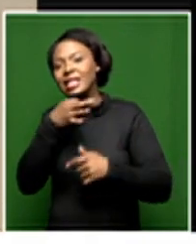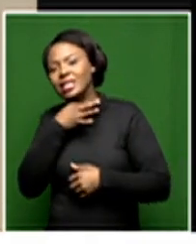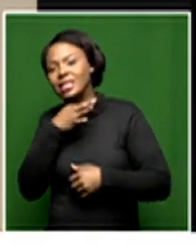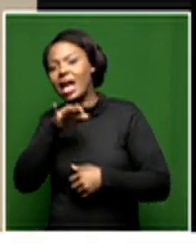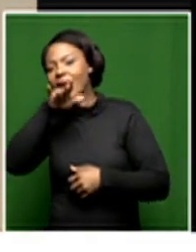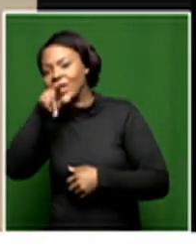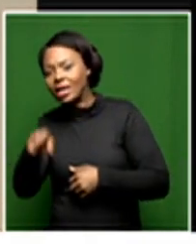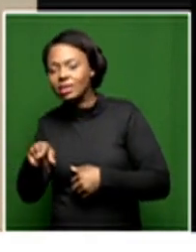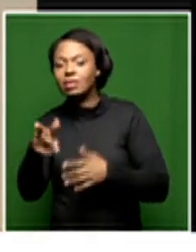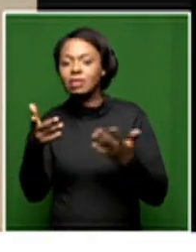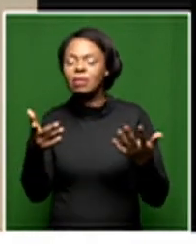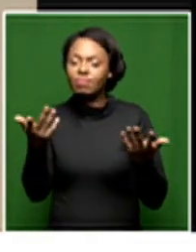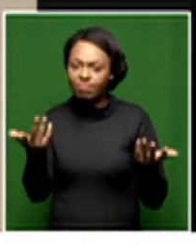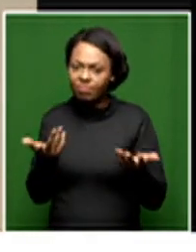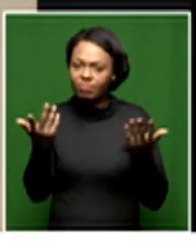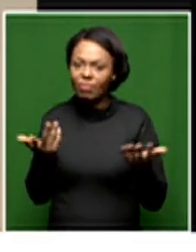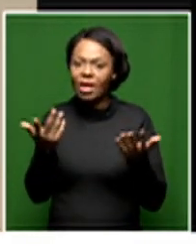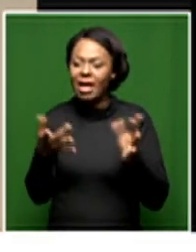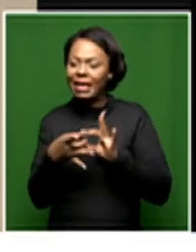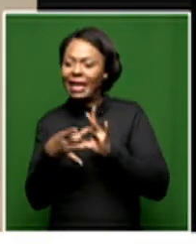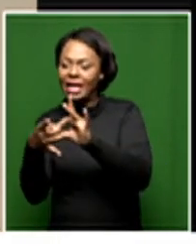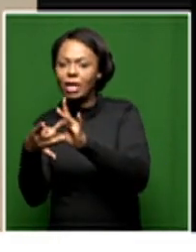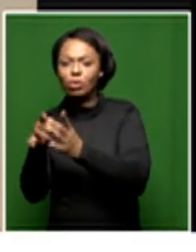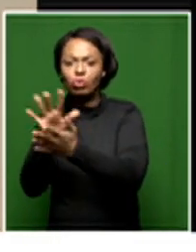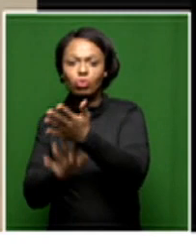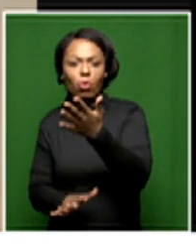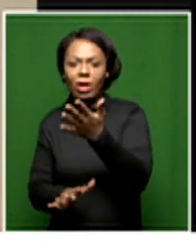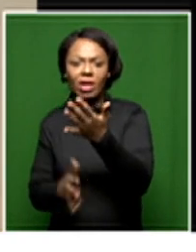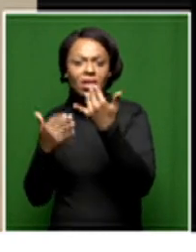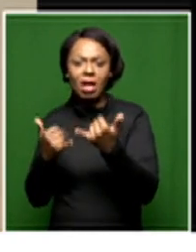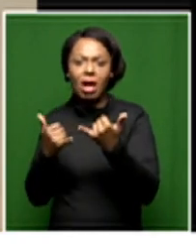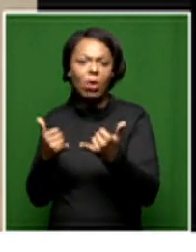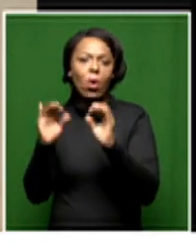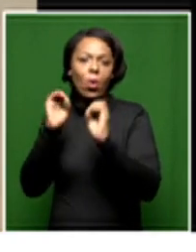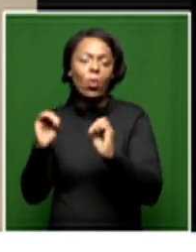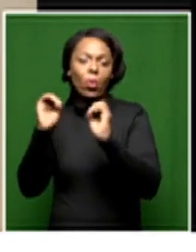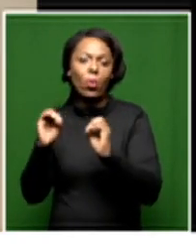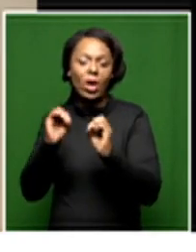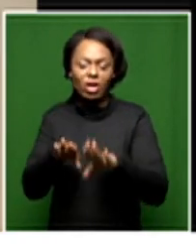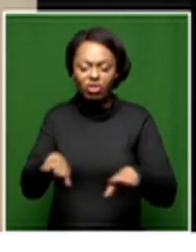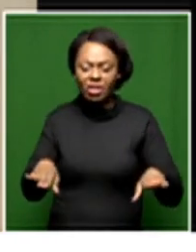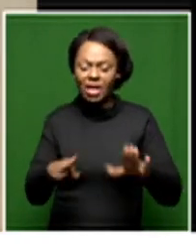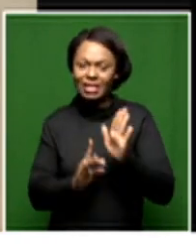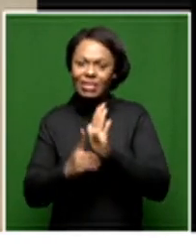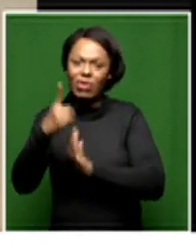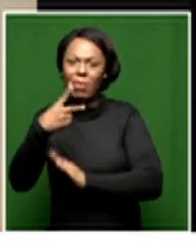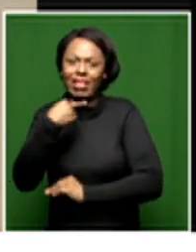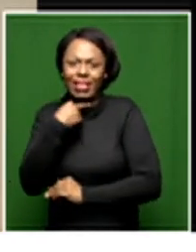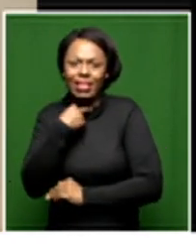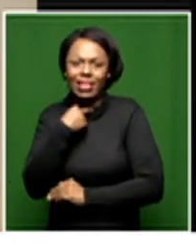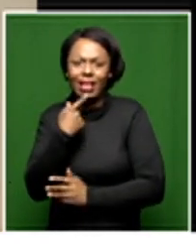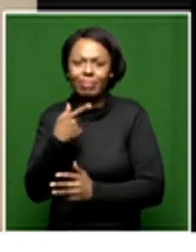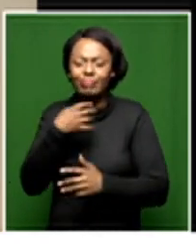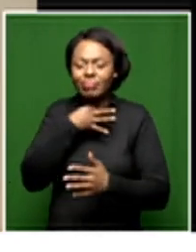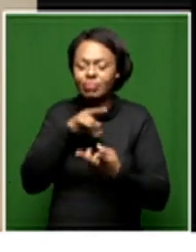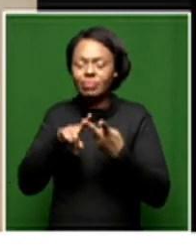not really enough relatable stories available in our nation, and therefore children are not able to develop a love for reading.